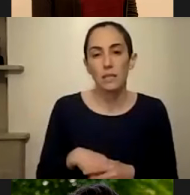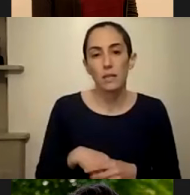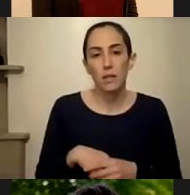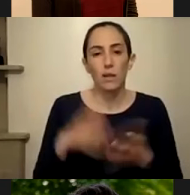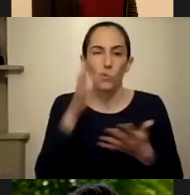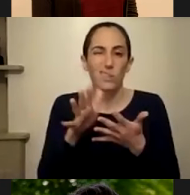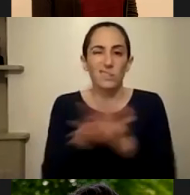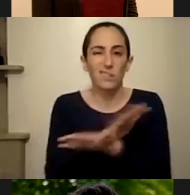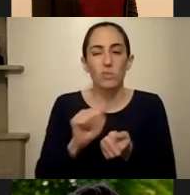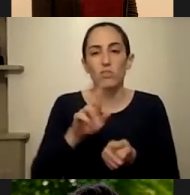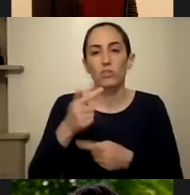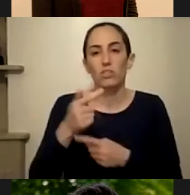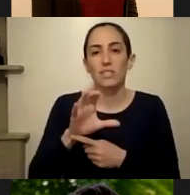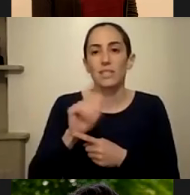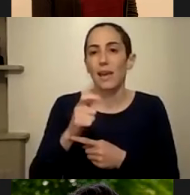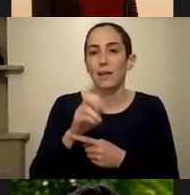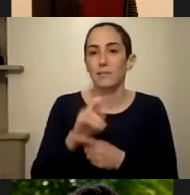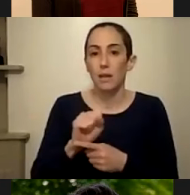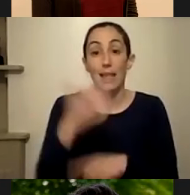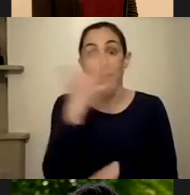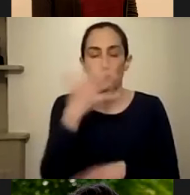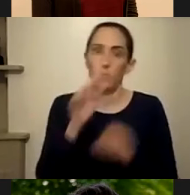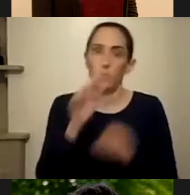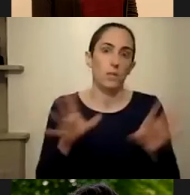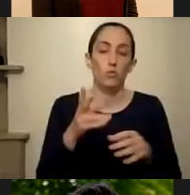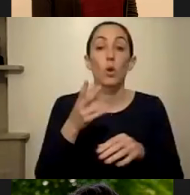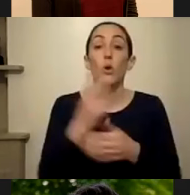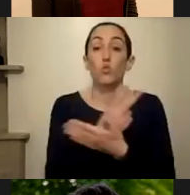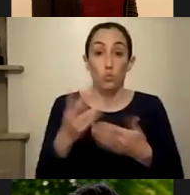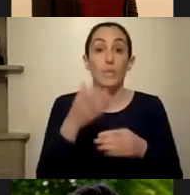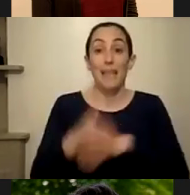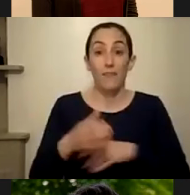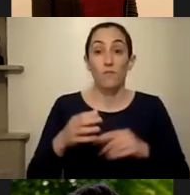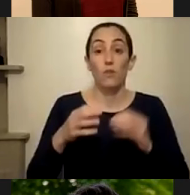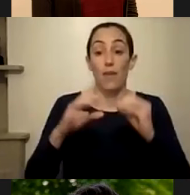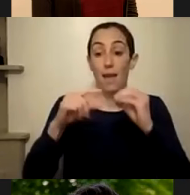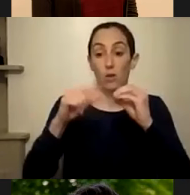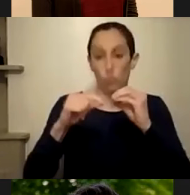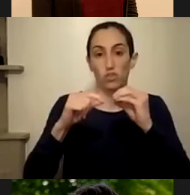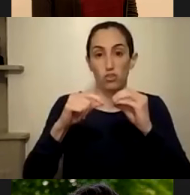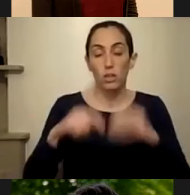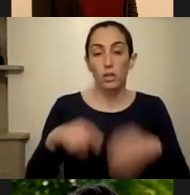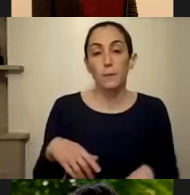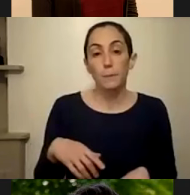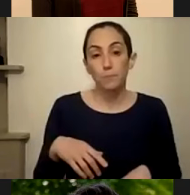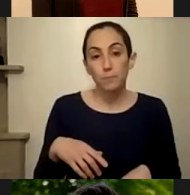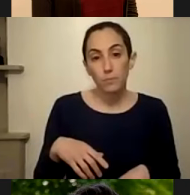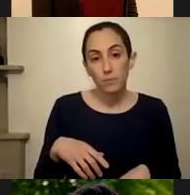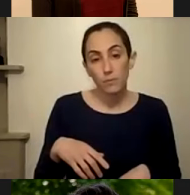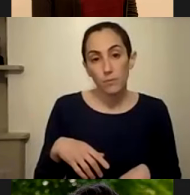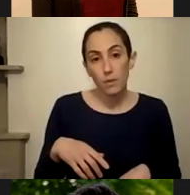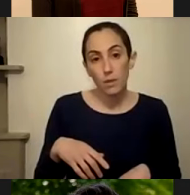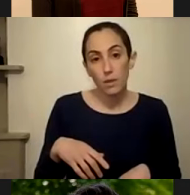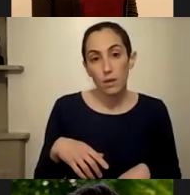axons. And the phenotype is very obvious. 2 weeks after optic nerve crush, as in the other parts of central nervous